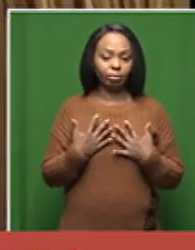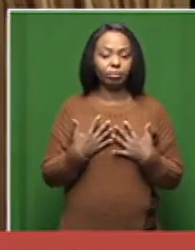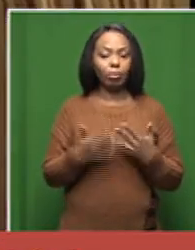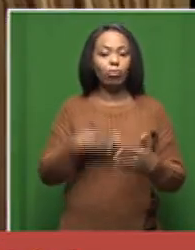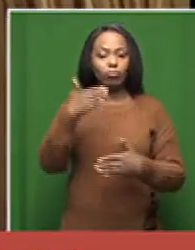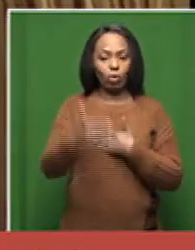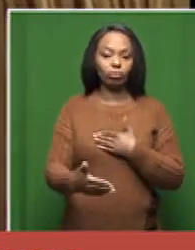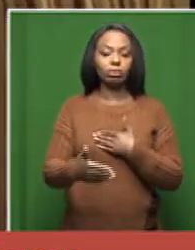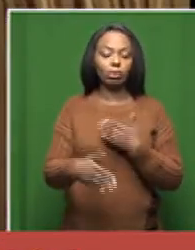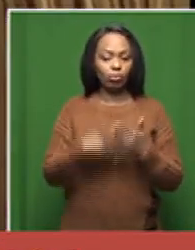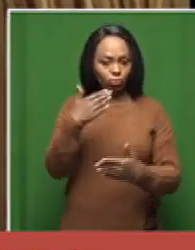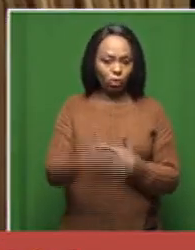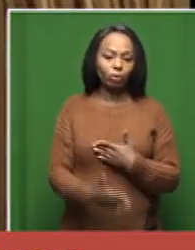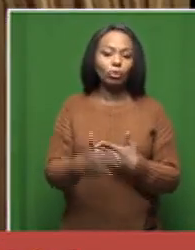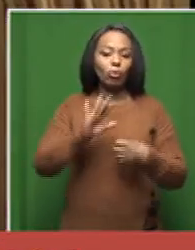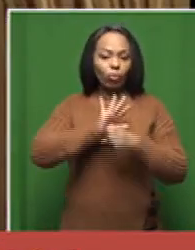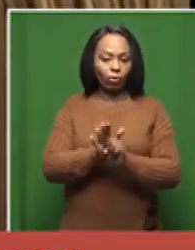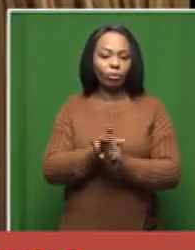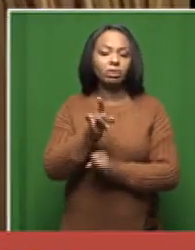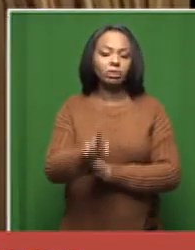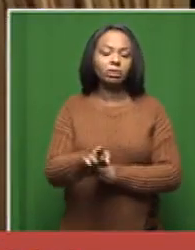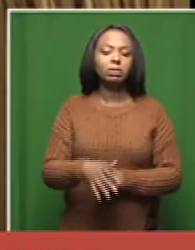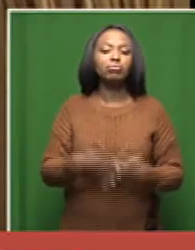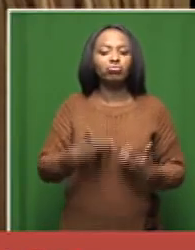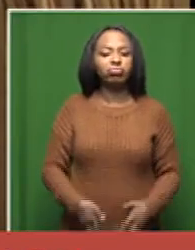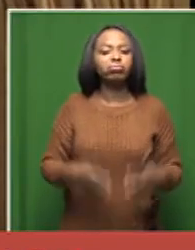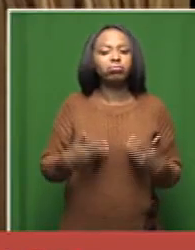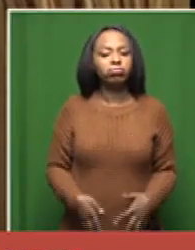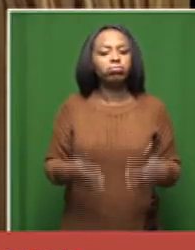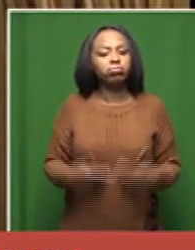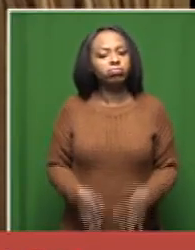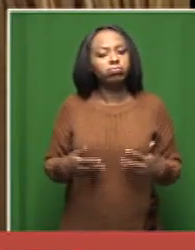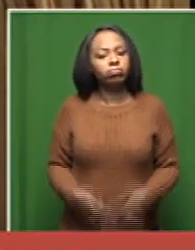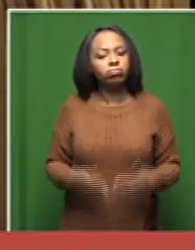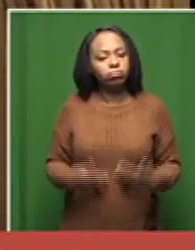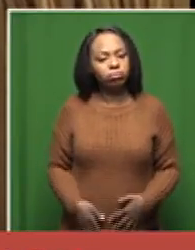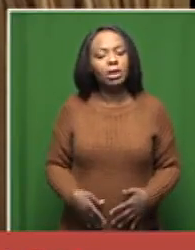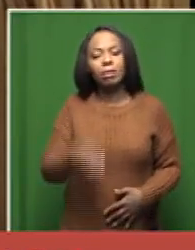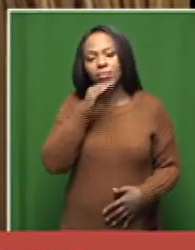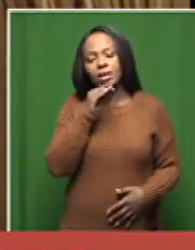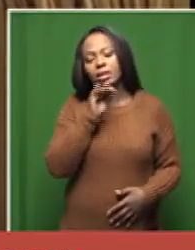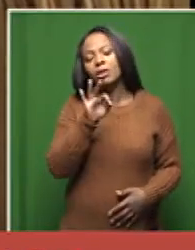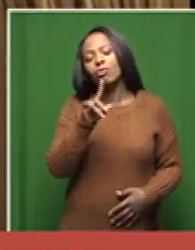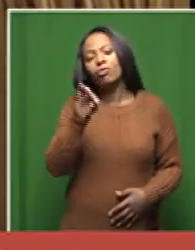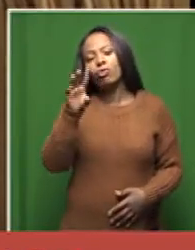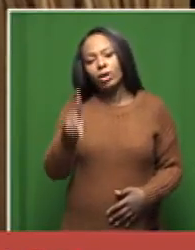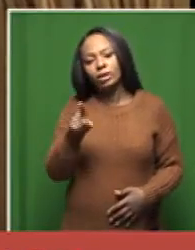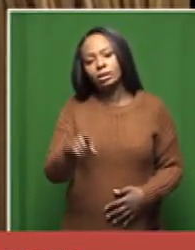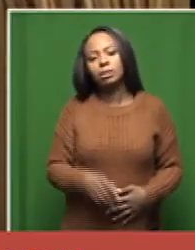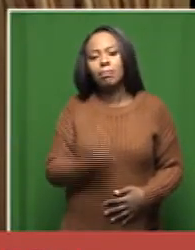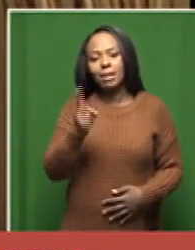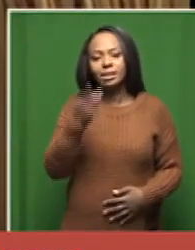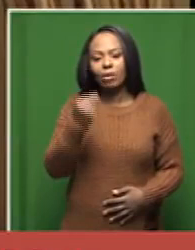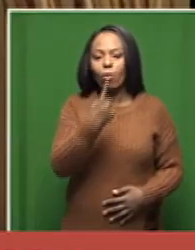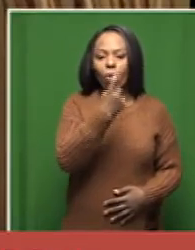main management of an acute diarrhea or runny tummy is replacement of fluids. And the classic recipe: 1 liter of